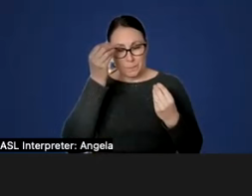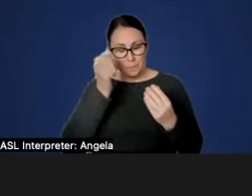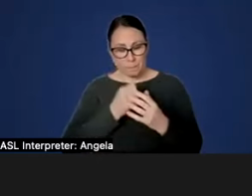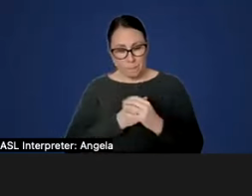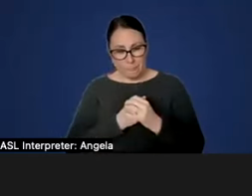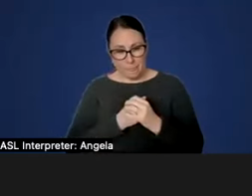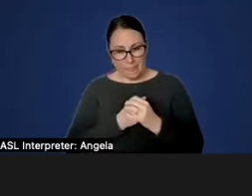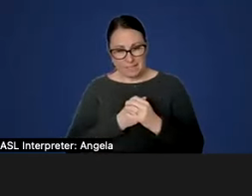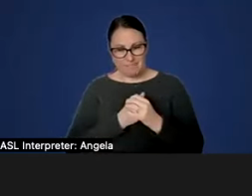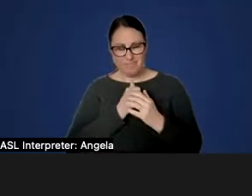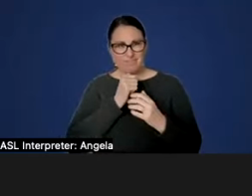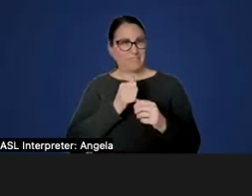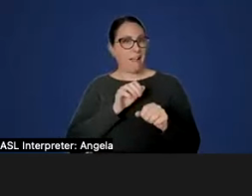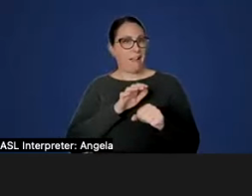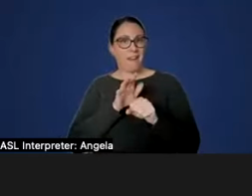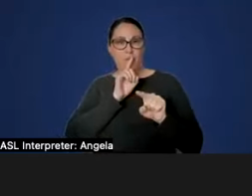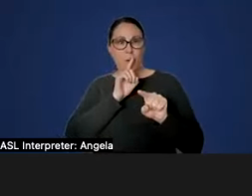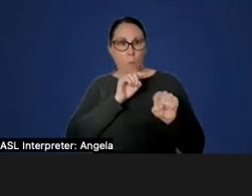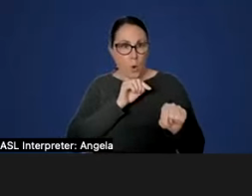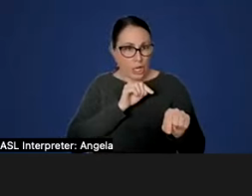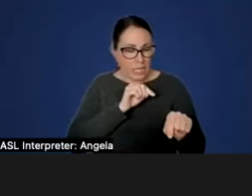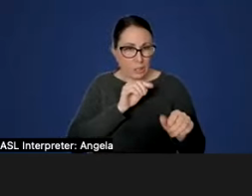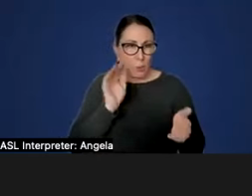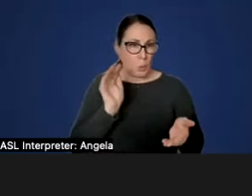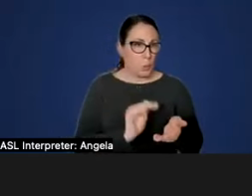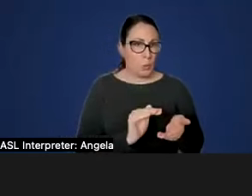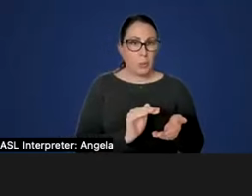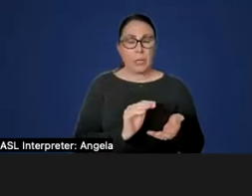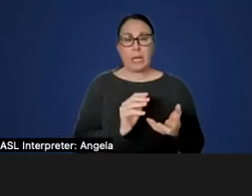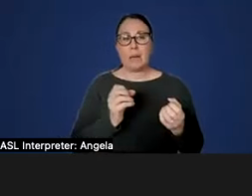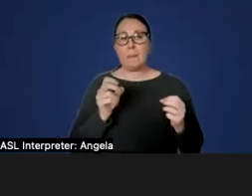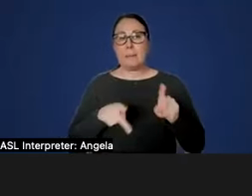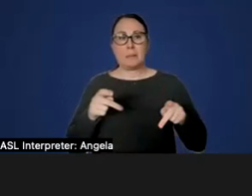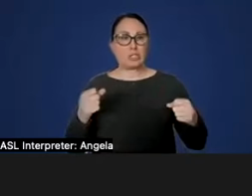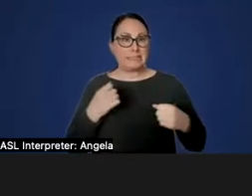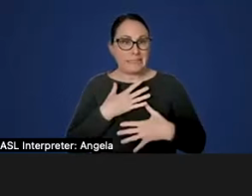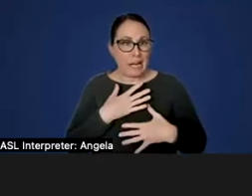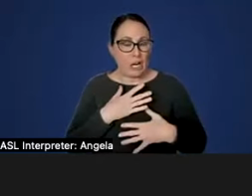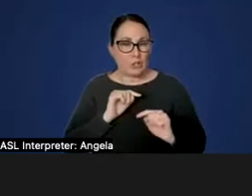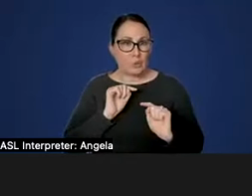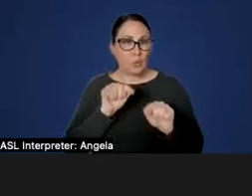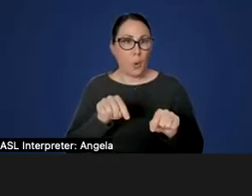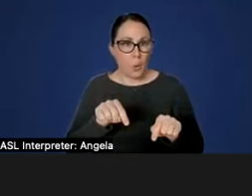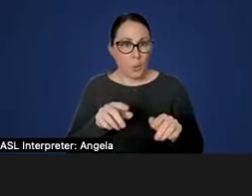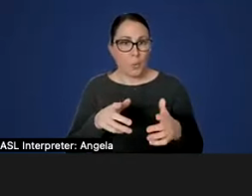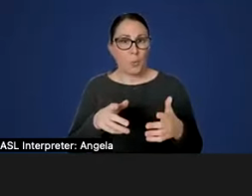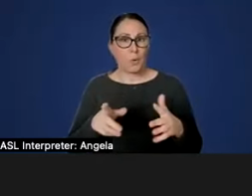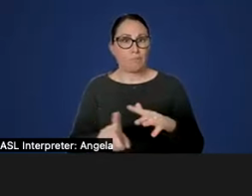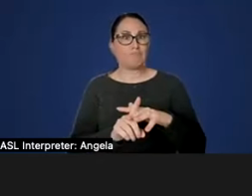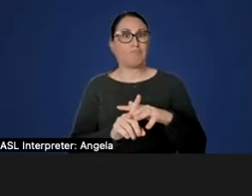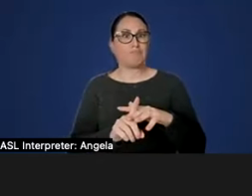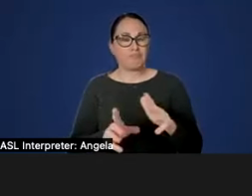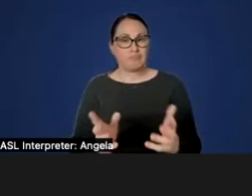the lack of reporting and how many people are scared to come in, that makes total sense, right? And it's, it's the